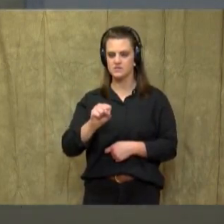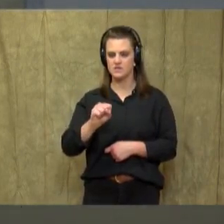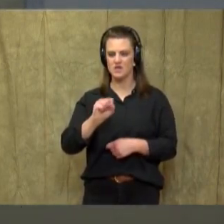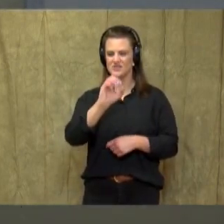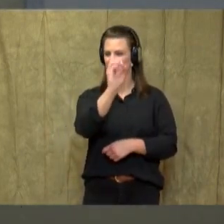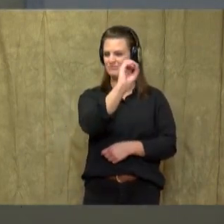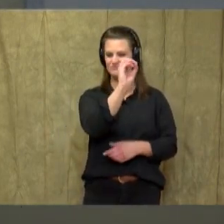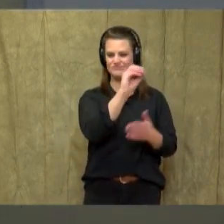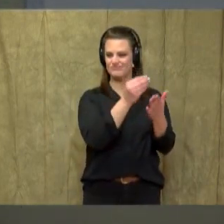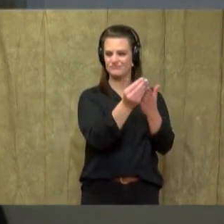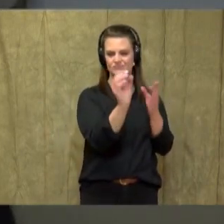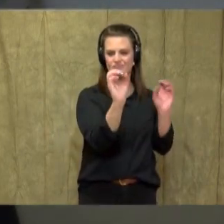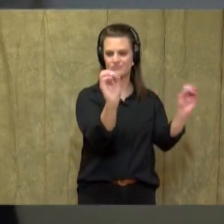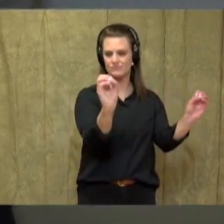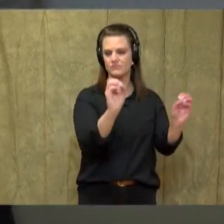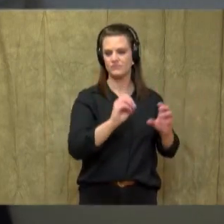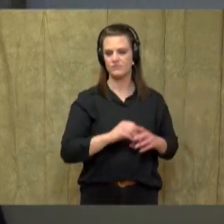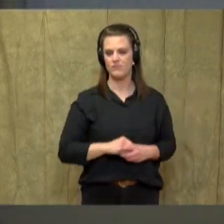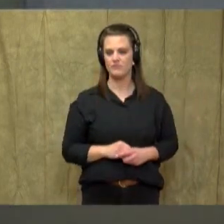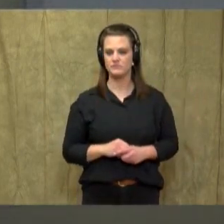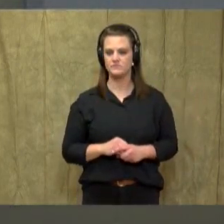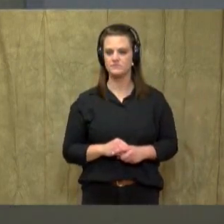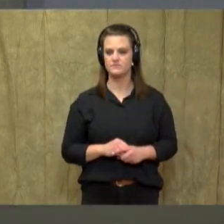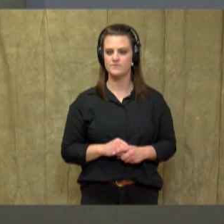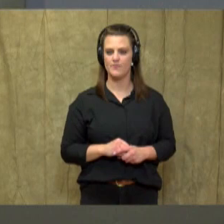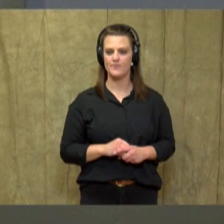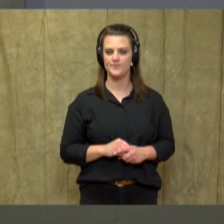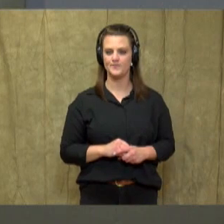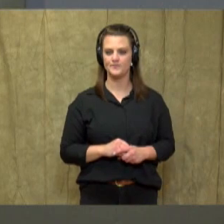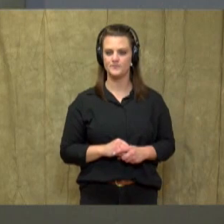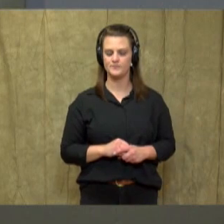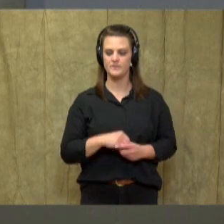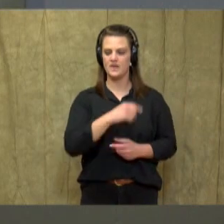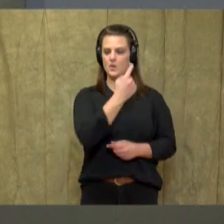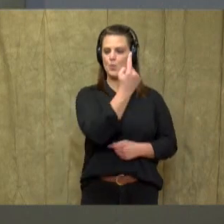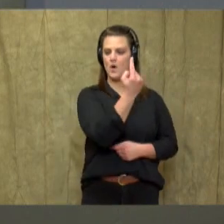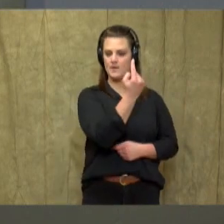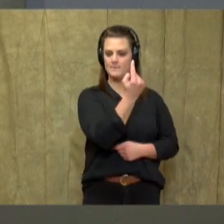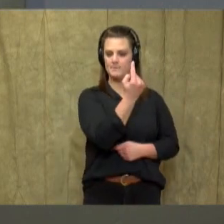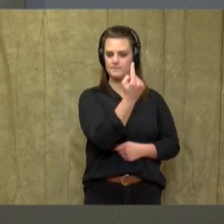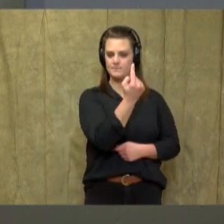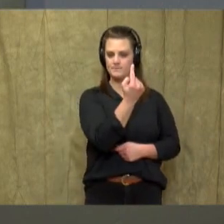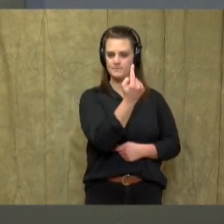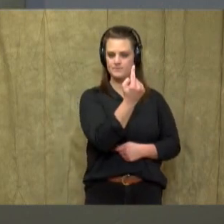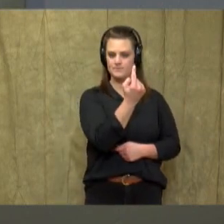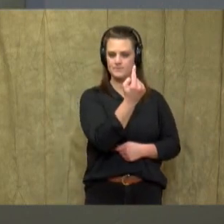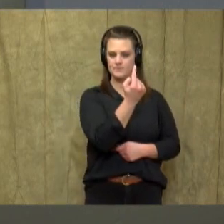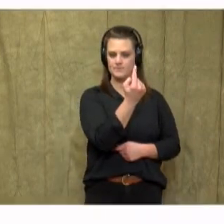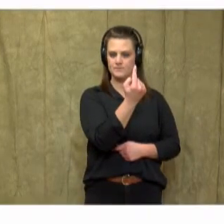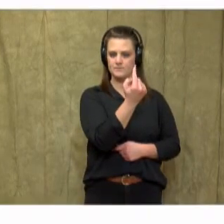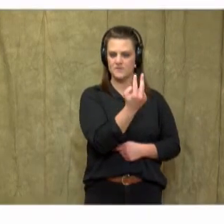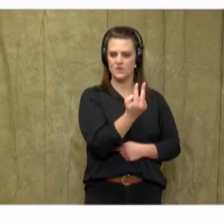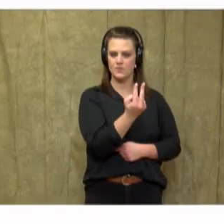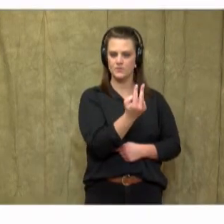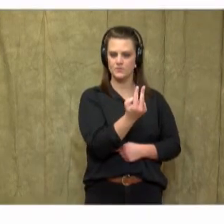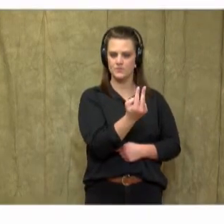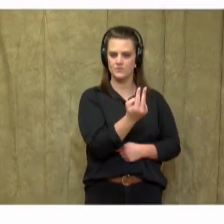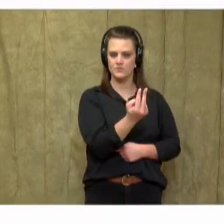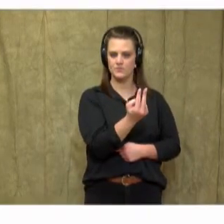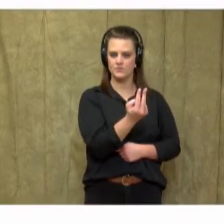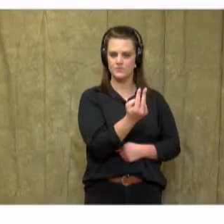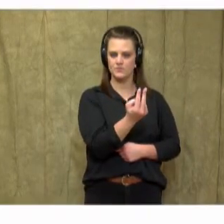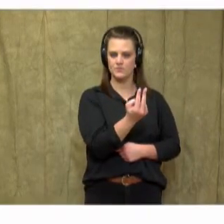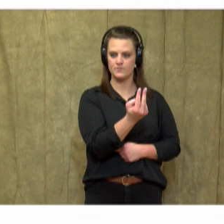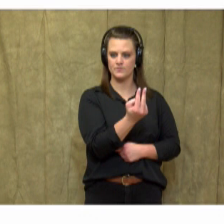no packages here. Then if I have 1 package, 2 packages,